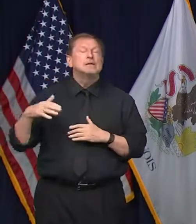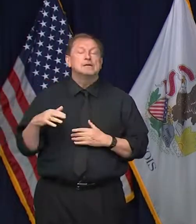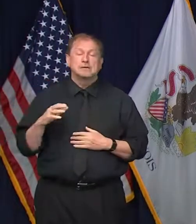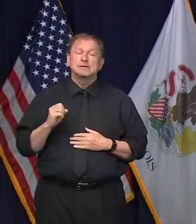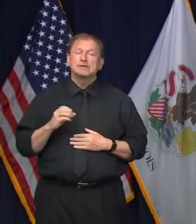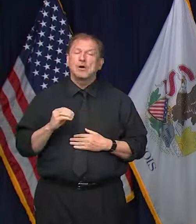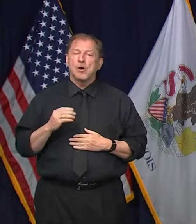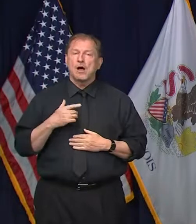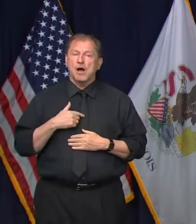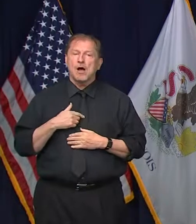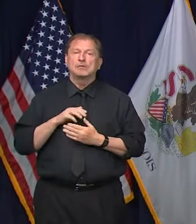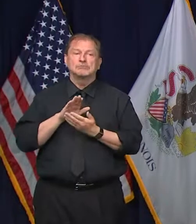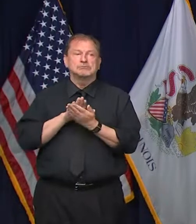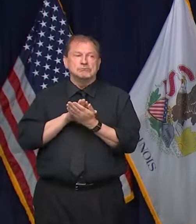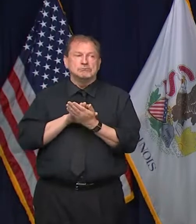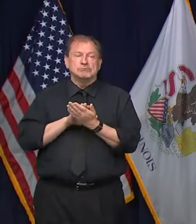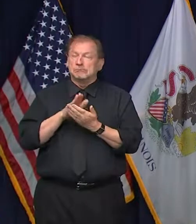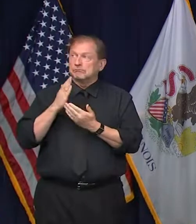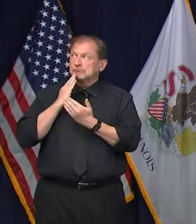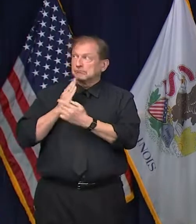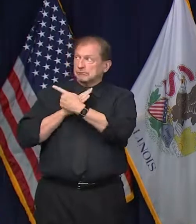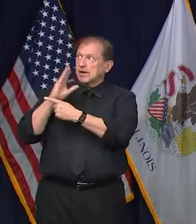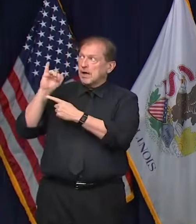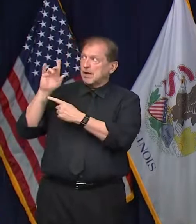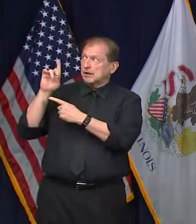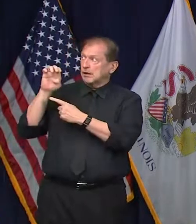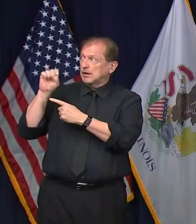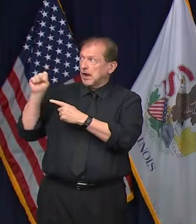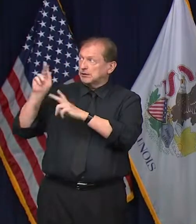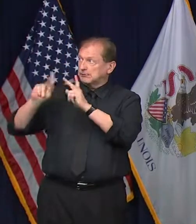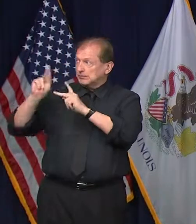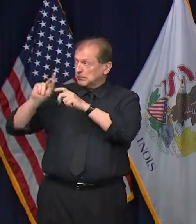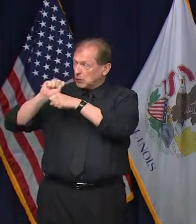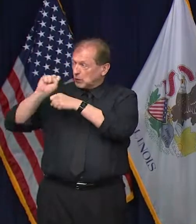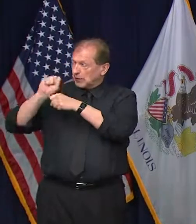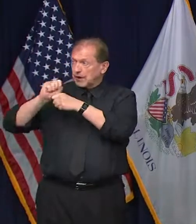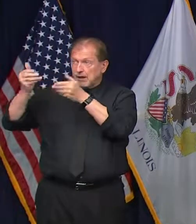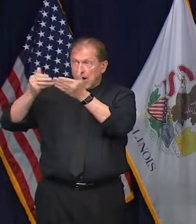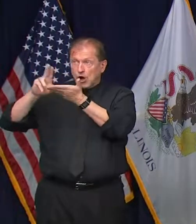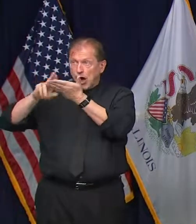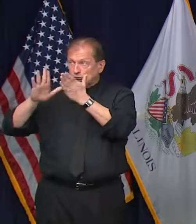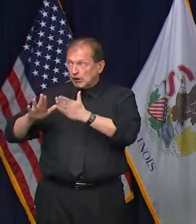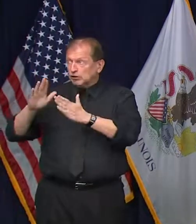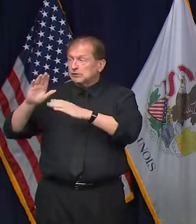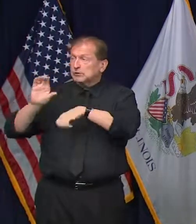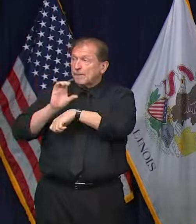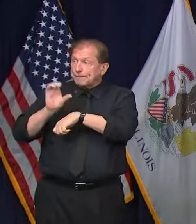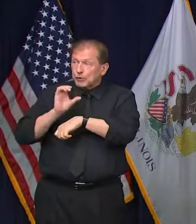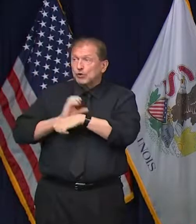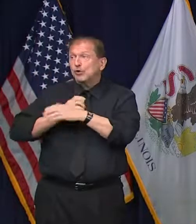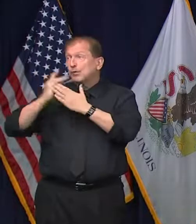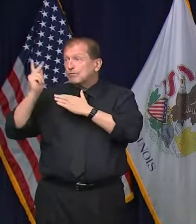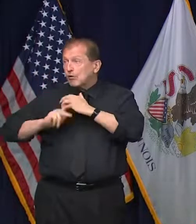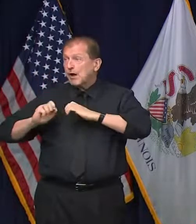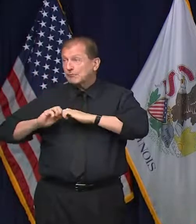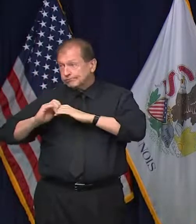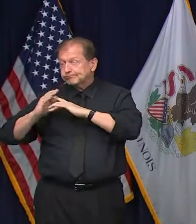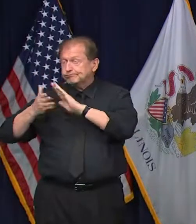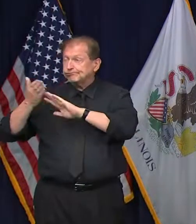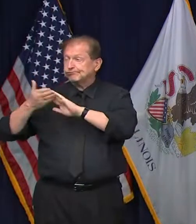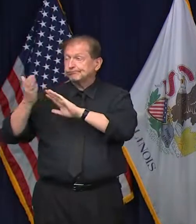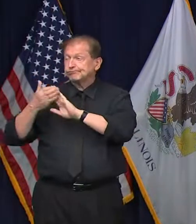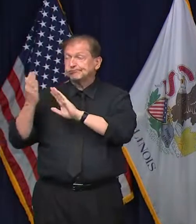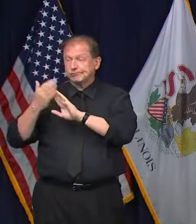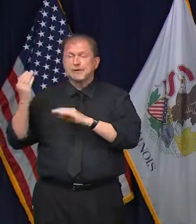want to compliment the people at IDES working with outside contractors to expand that online capability. As I said